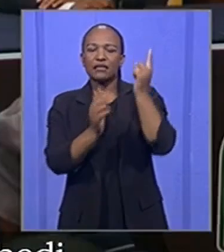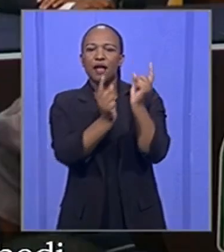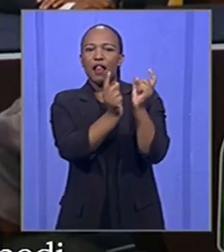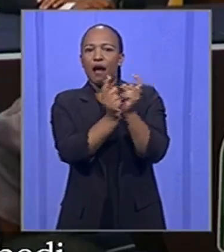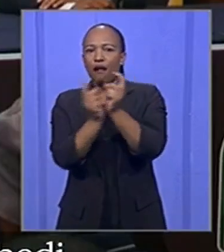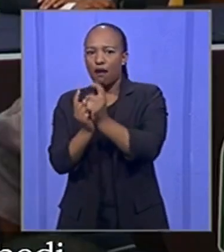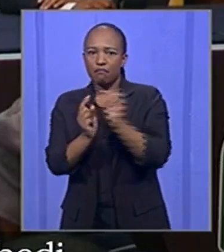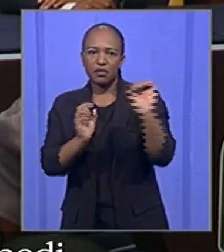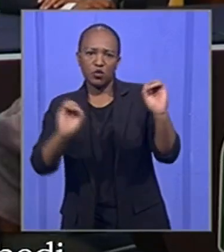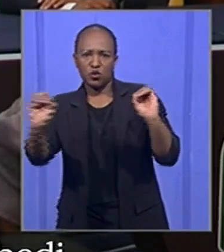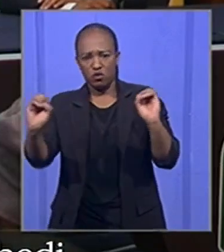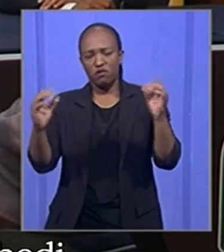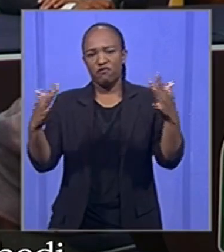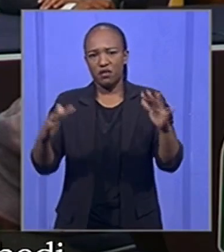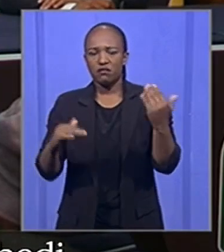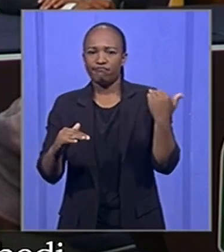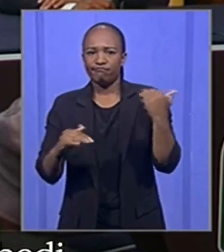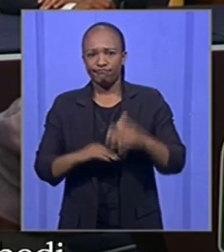0-0.